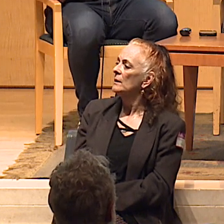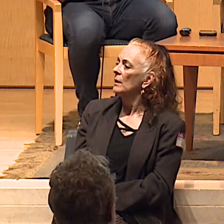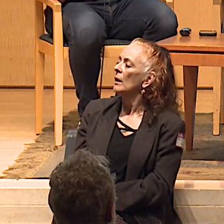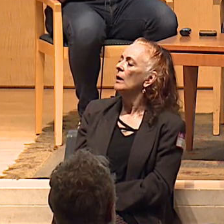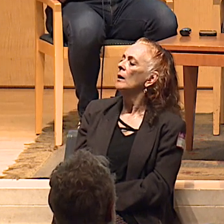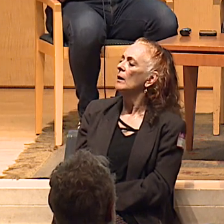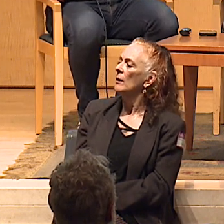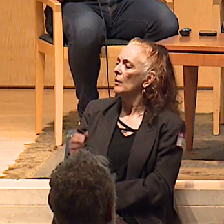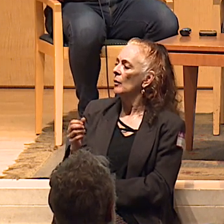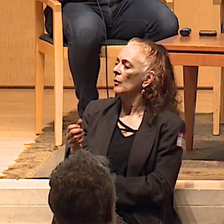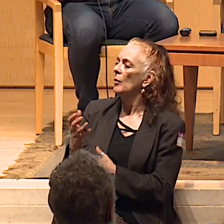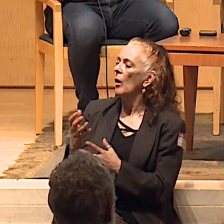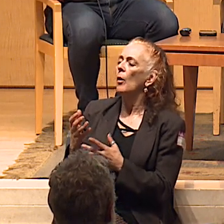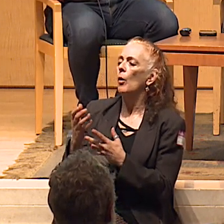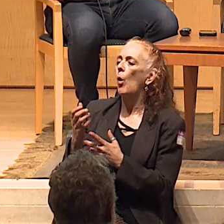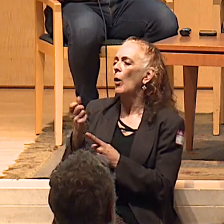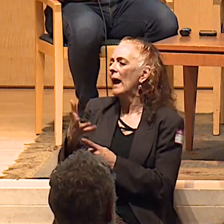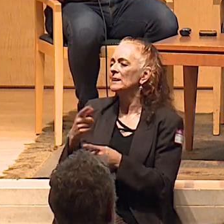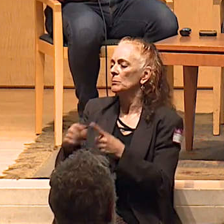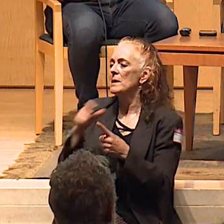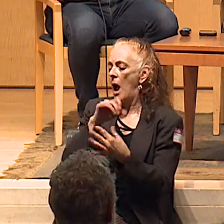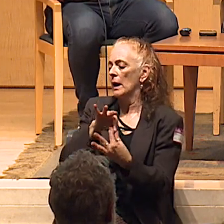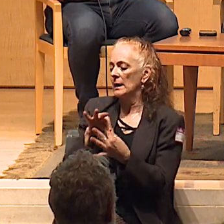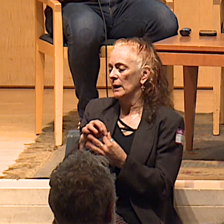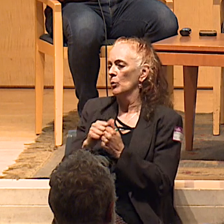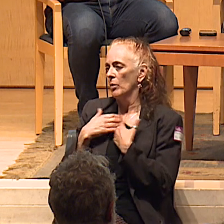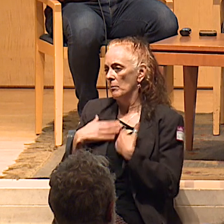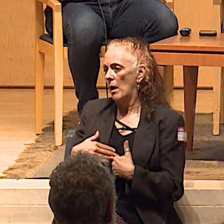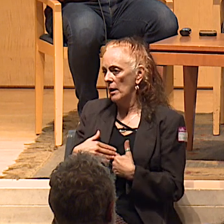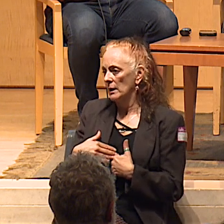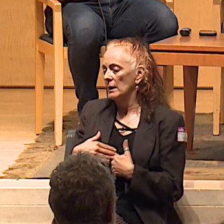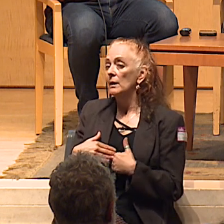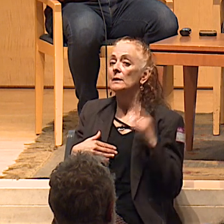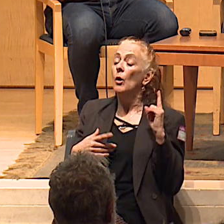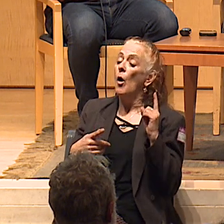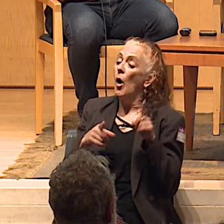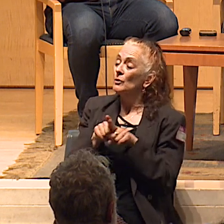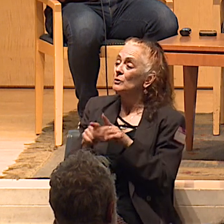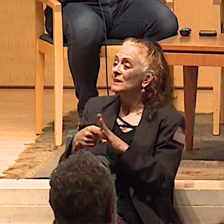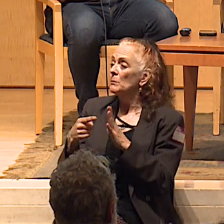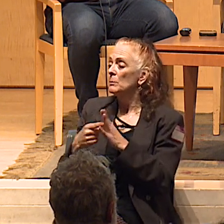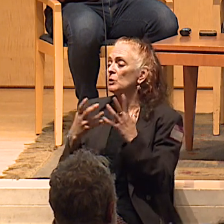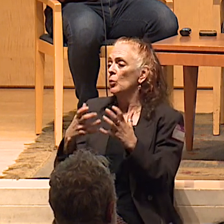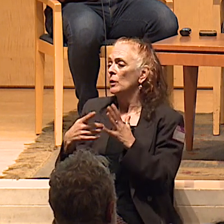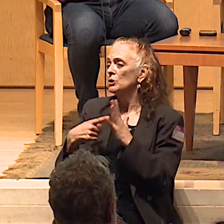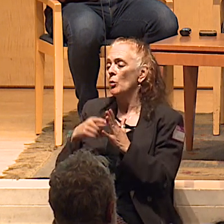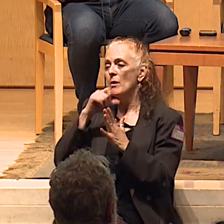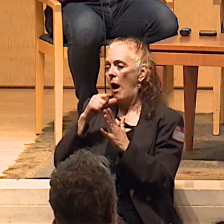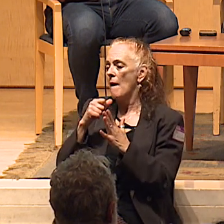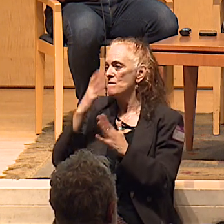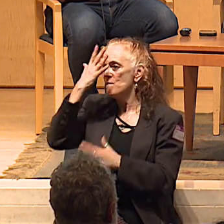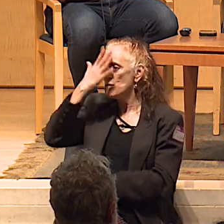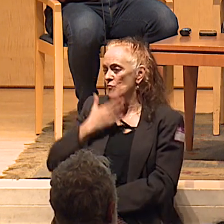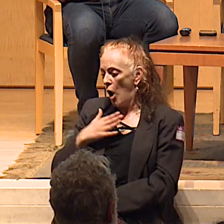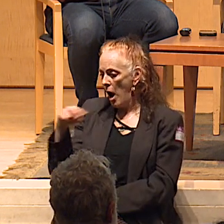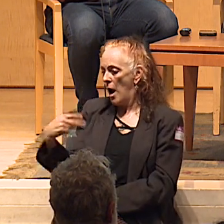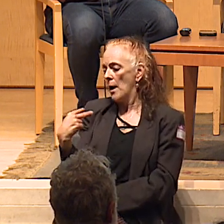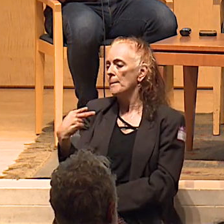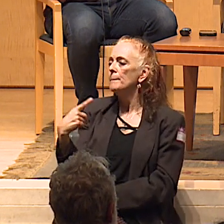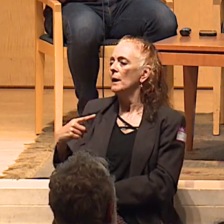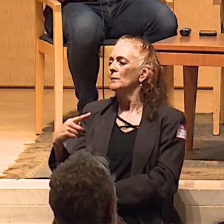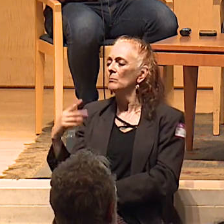or if they're just, you don't want to show full frontal, but you want to show nudity. Mm. So there's the shadows and there's